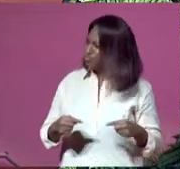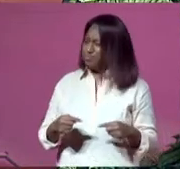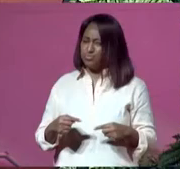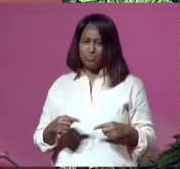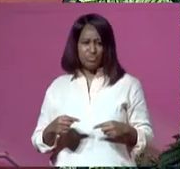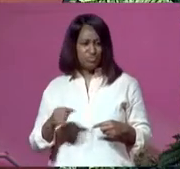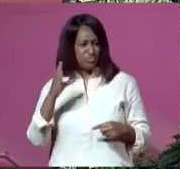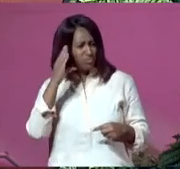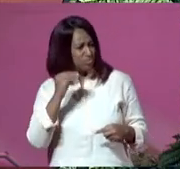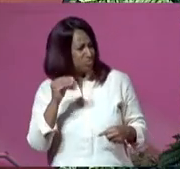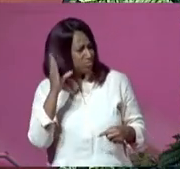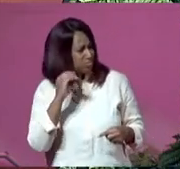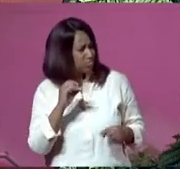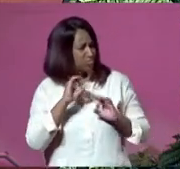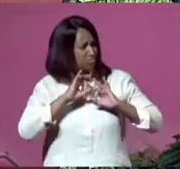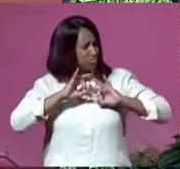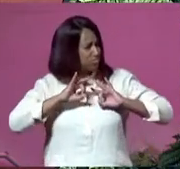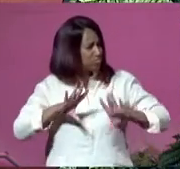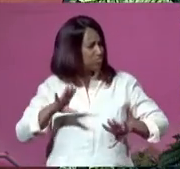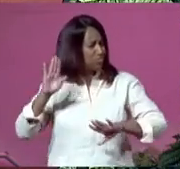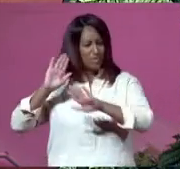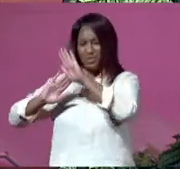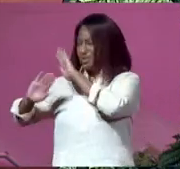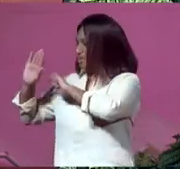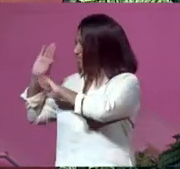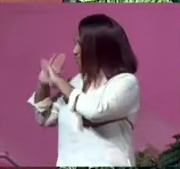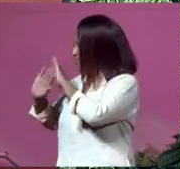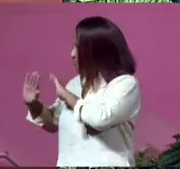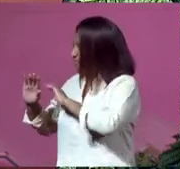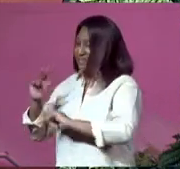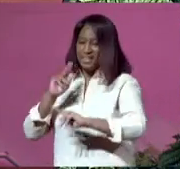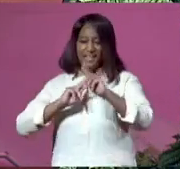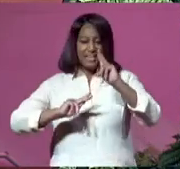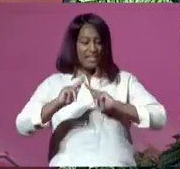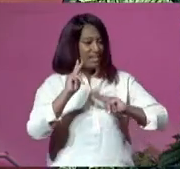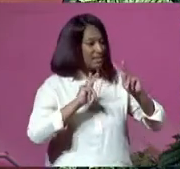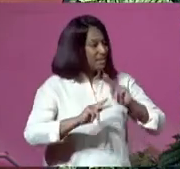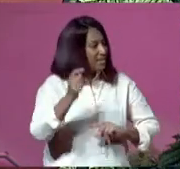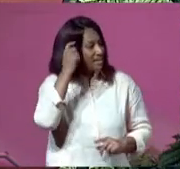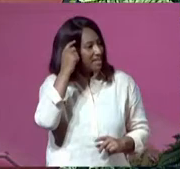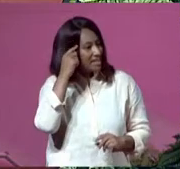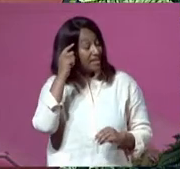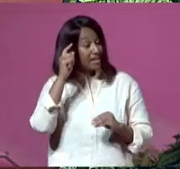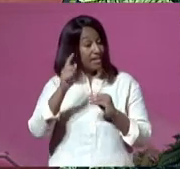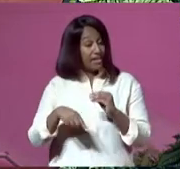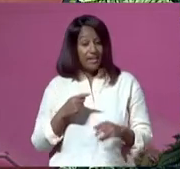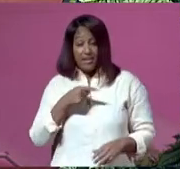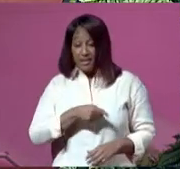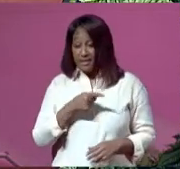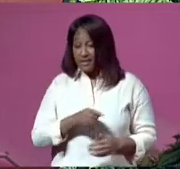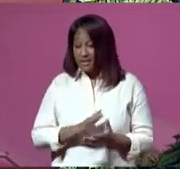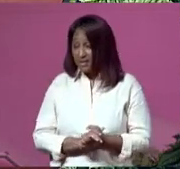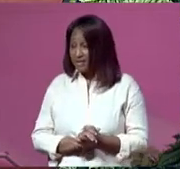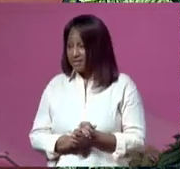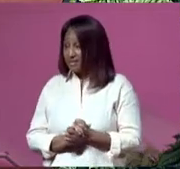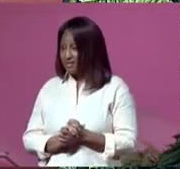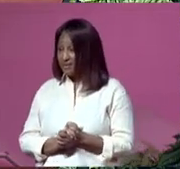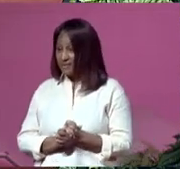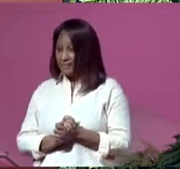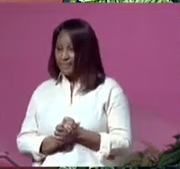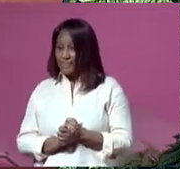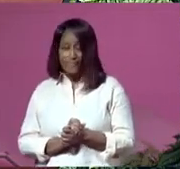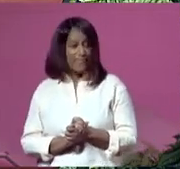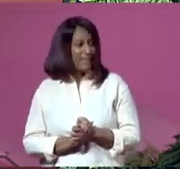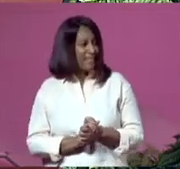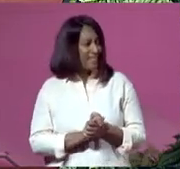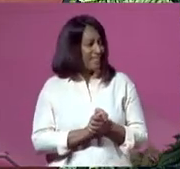misery, symbolic of her past, symbolic of people's perception of her, symbolic of her perception of